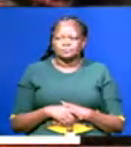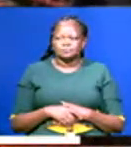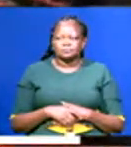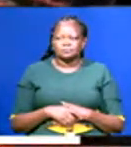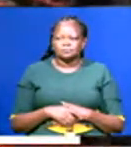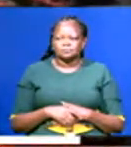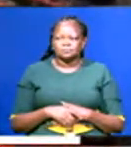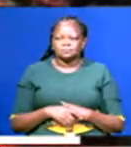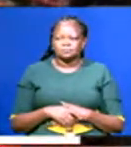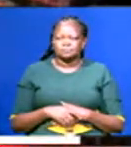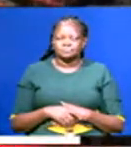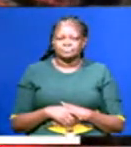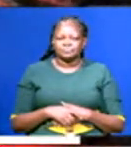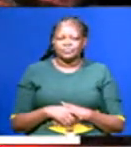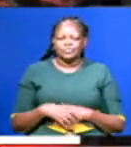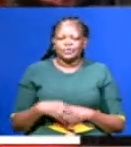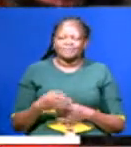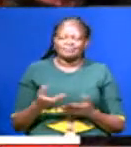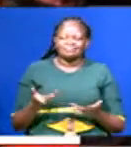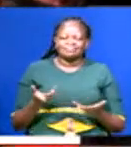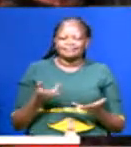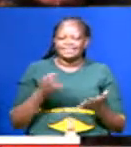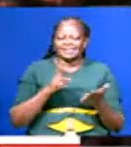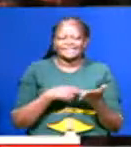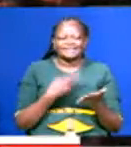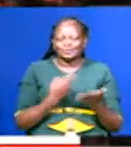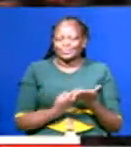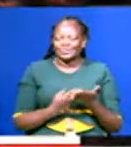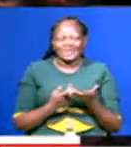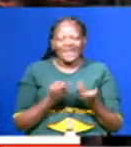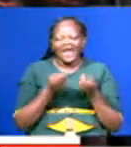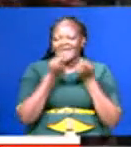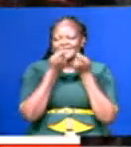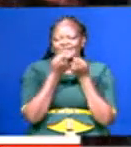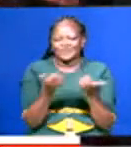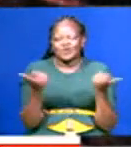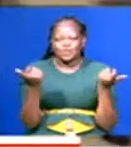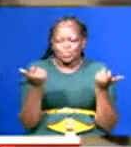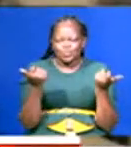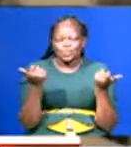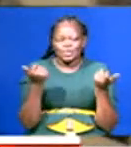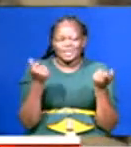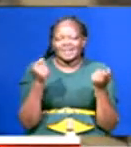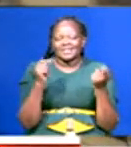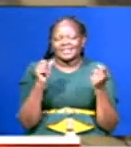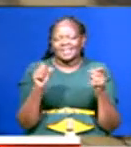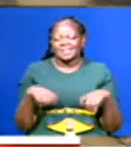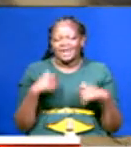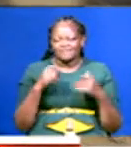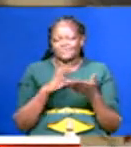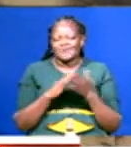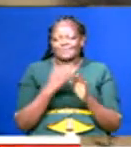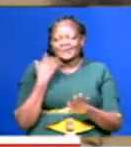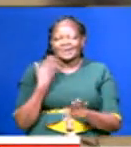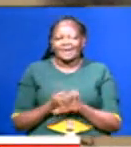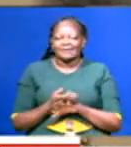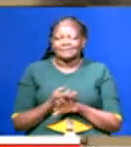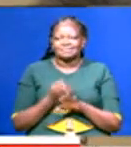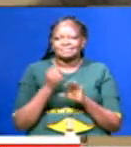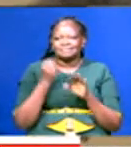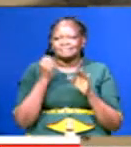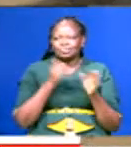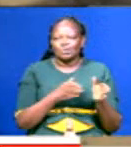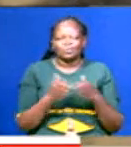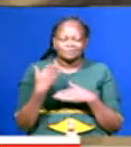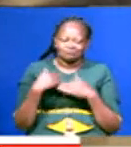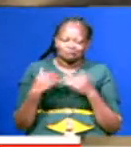Scarce resources are further dimming the hopes of life for the most vulnerable. The inadequate infrastructure tends